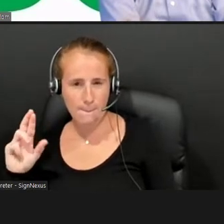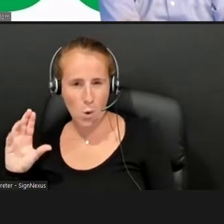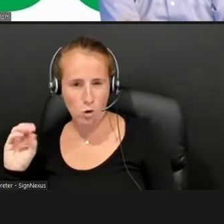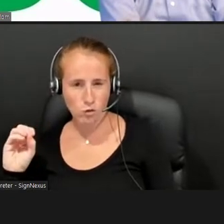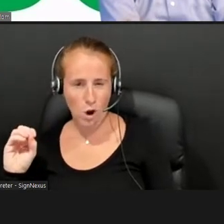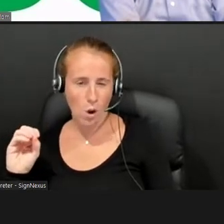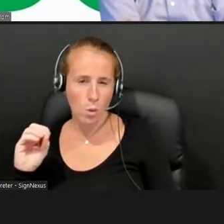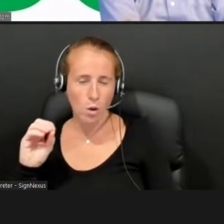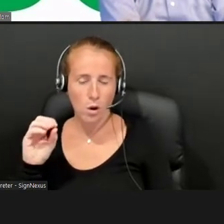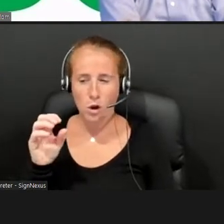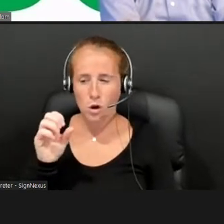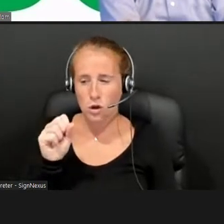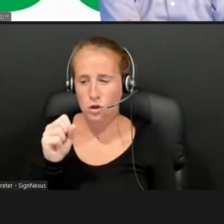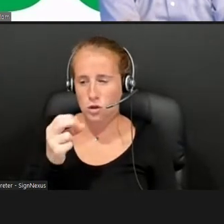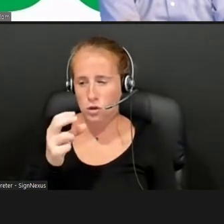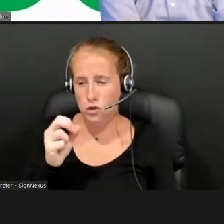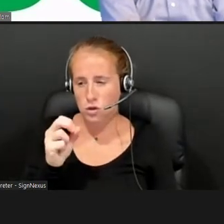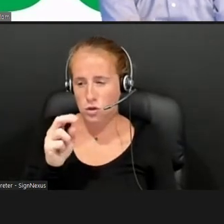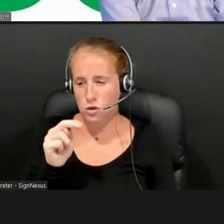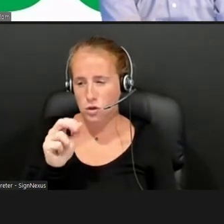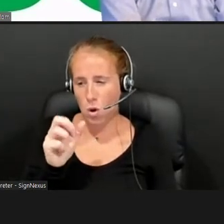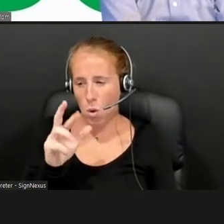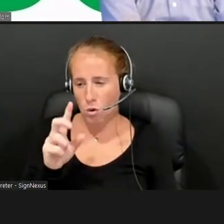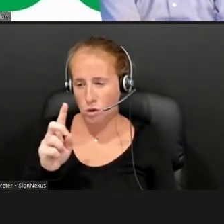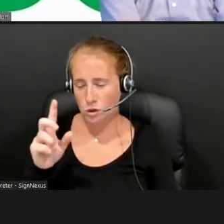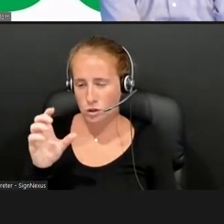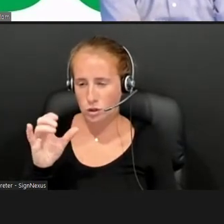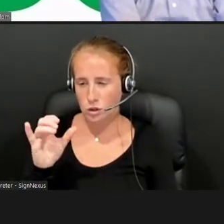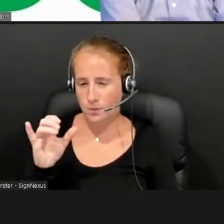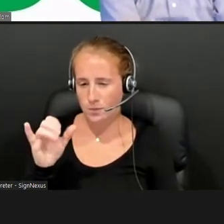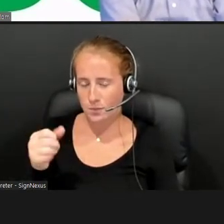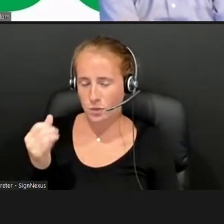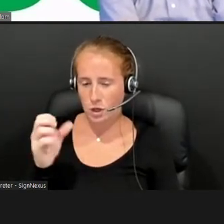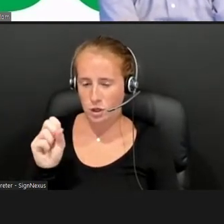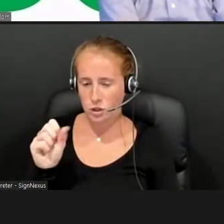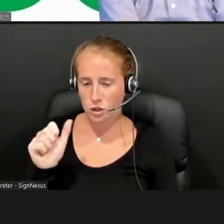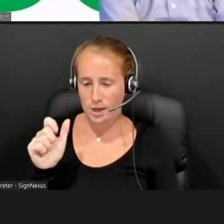sonal Jessel Chen